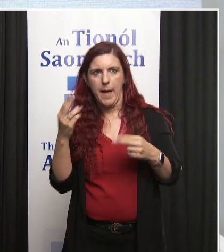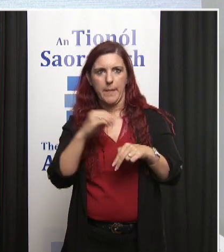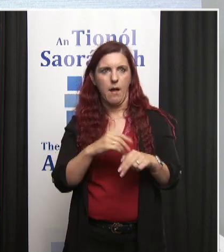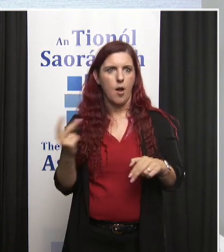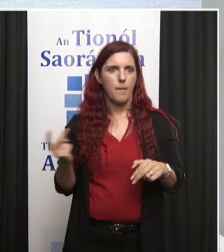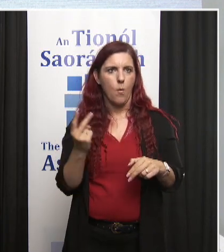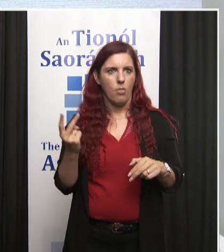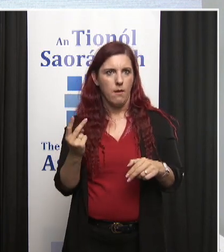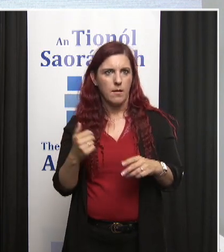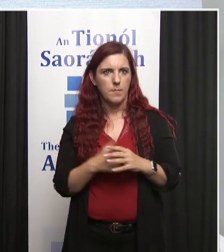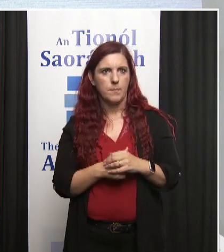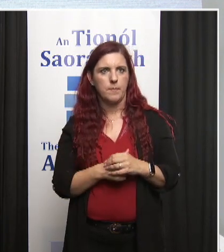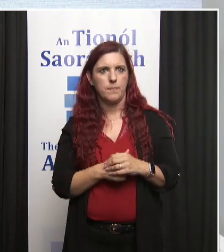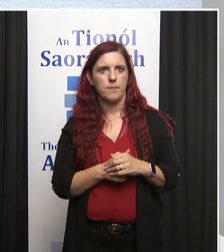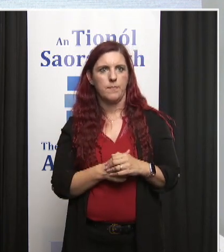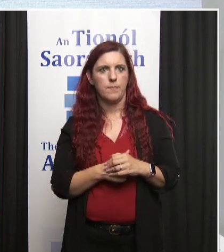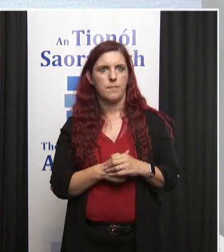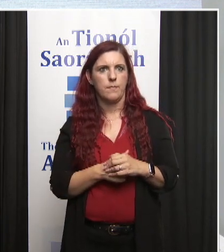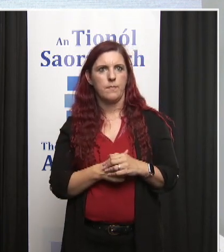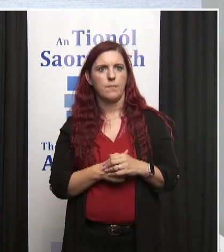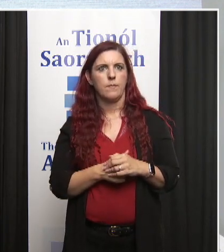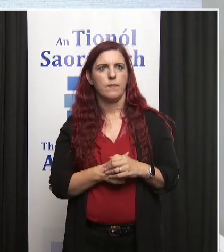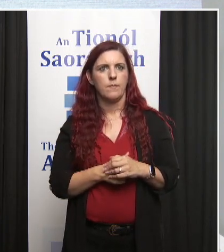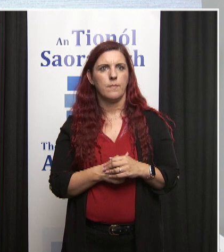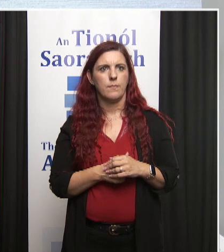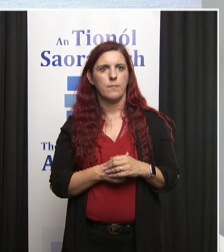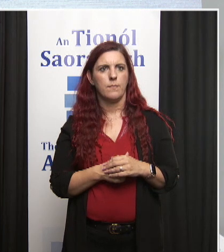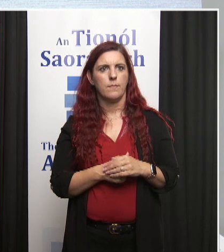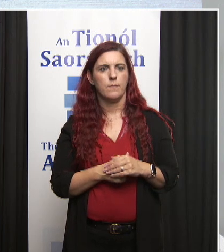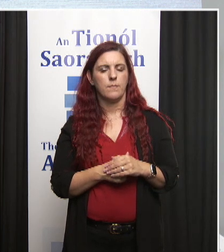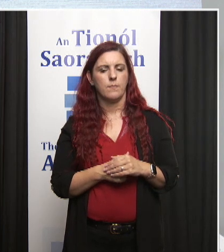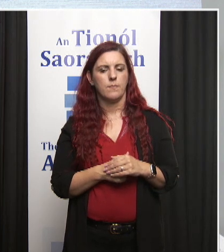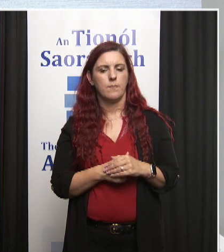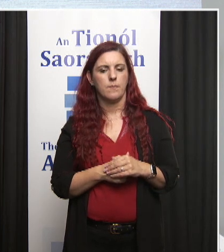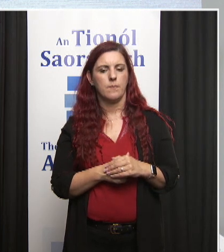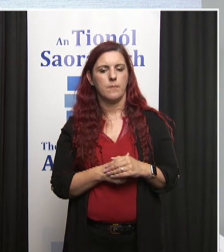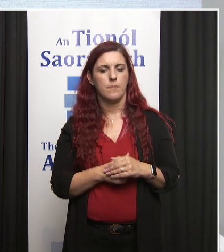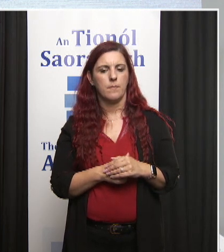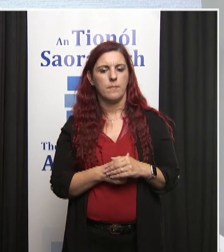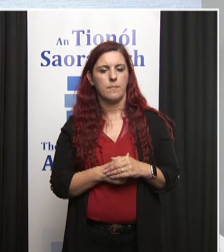important that one cannot run for both. Okay.